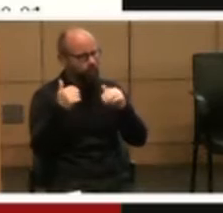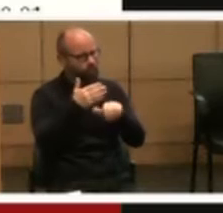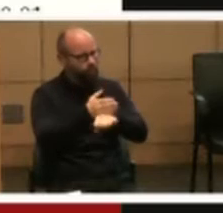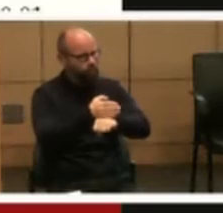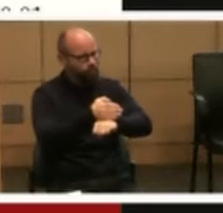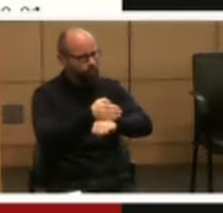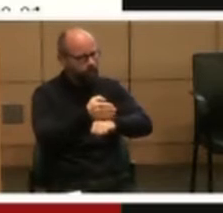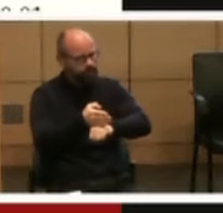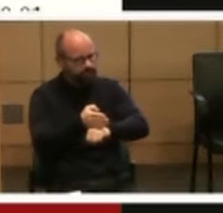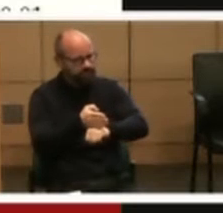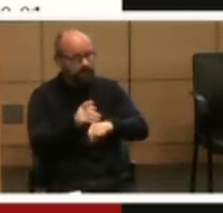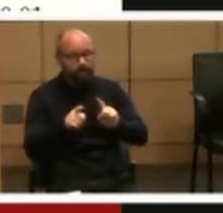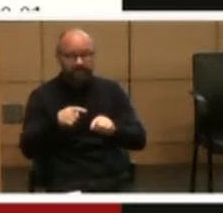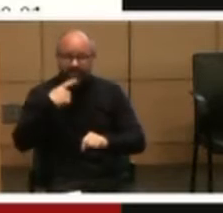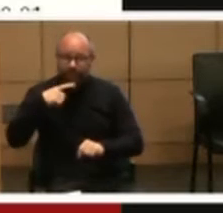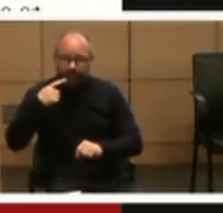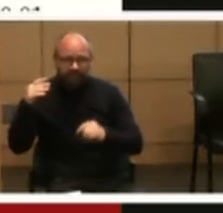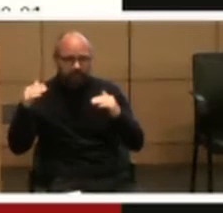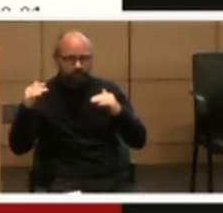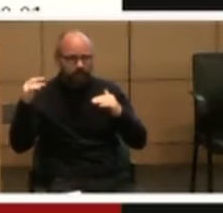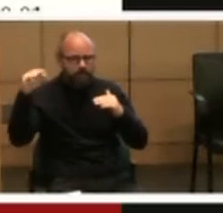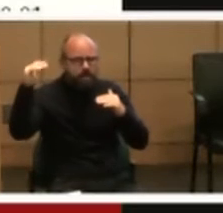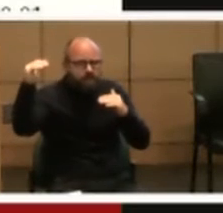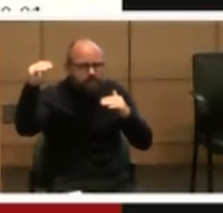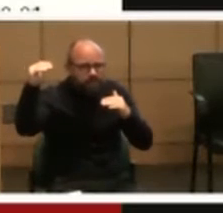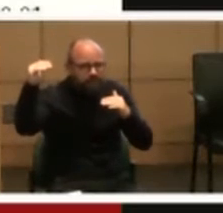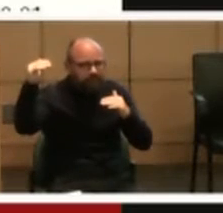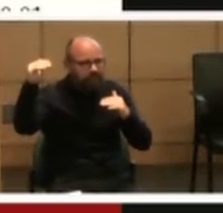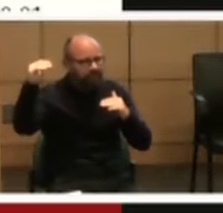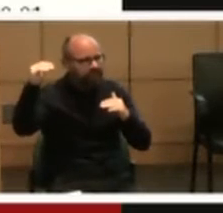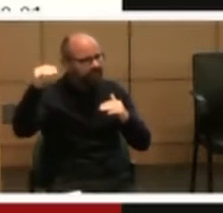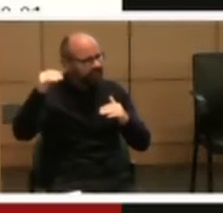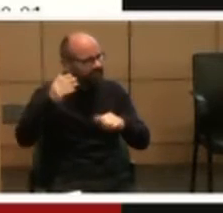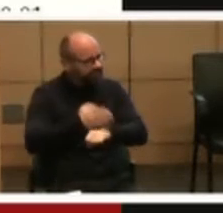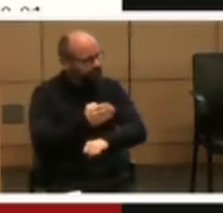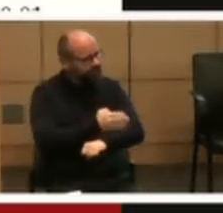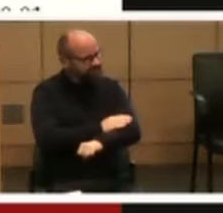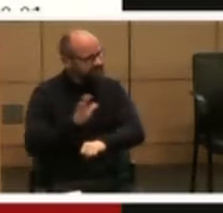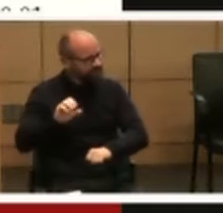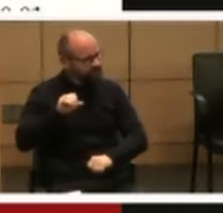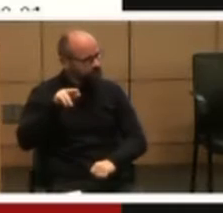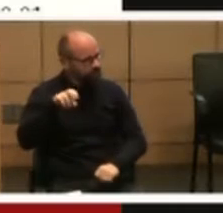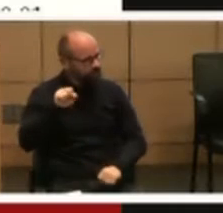the kids with normal hearing, the siblings continue to increase their scores.